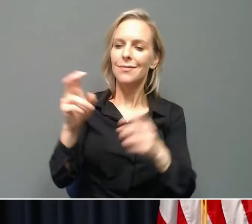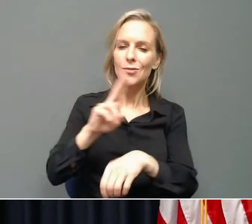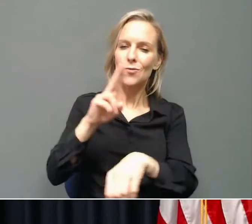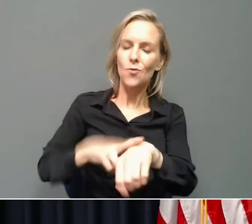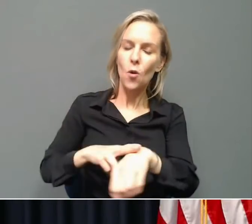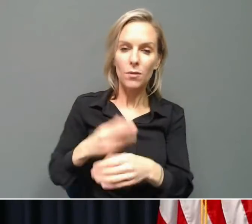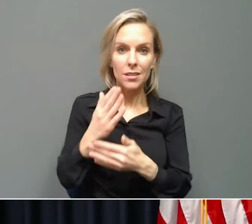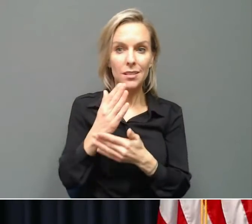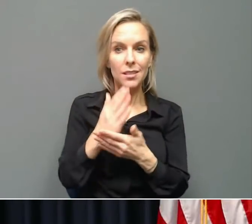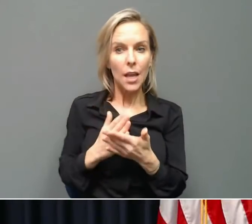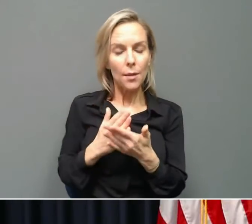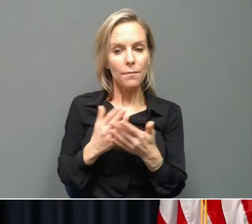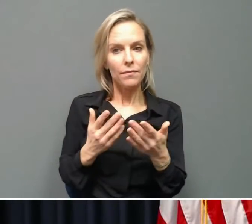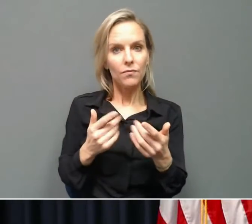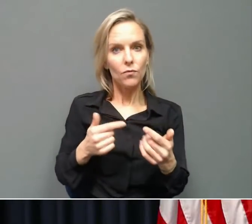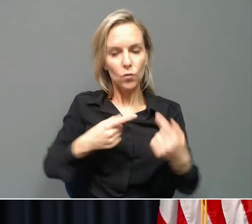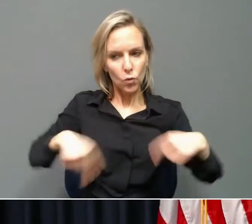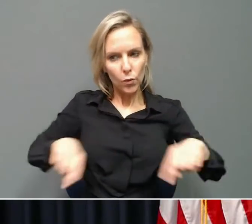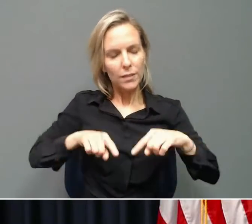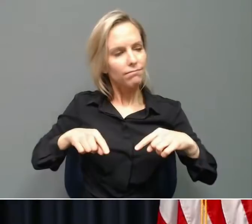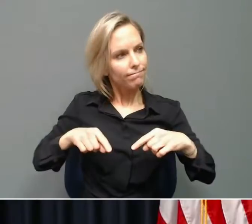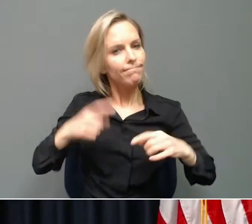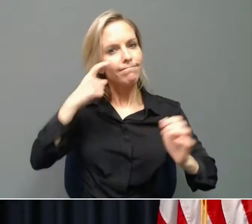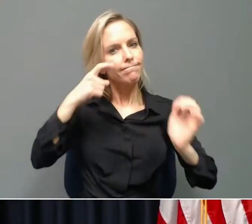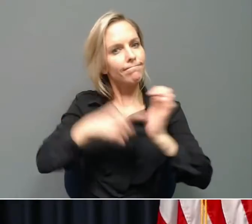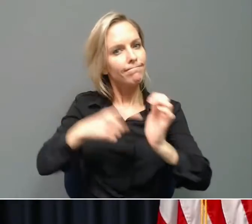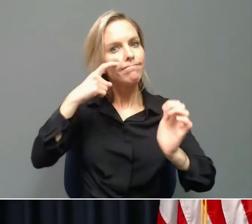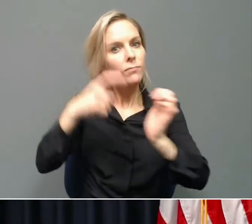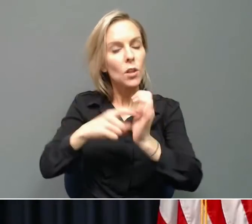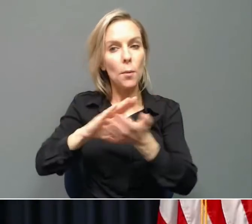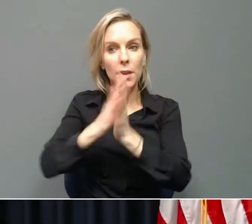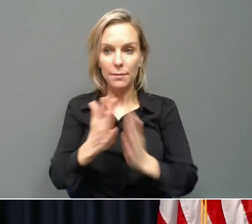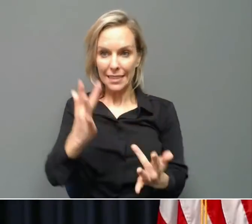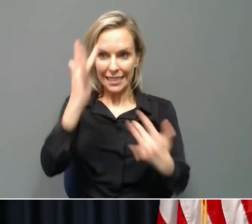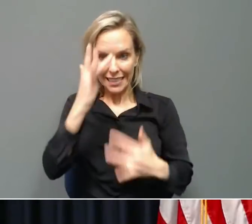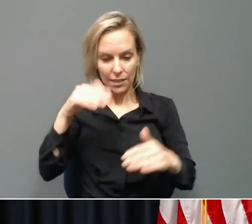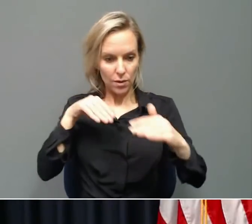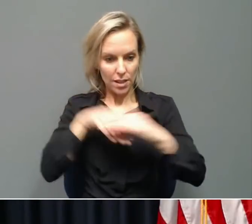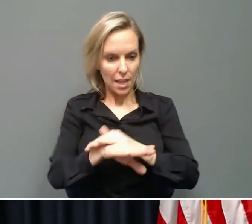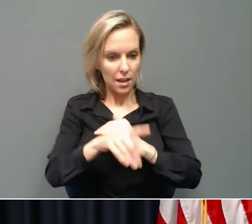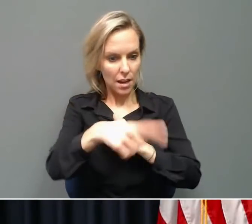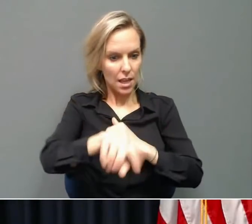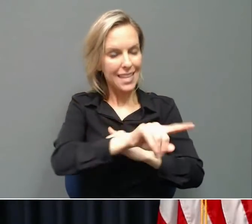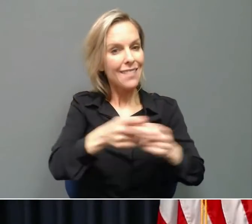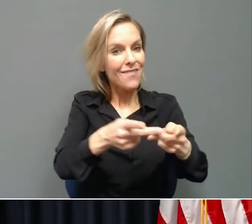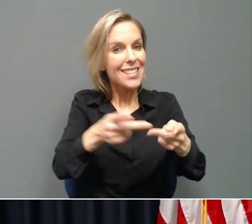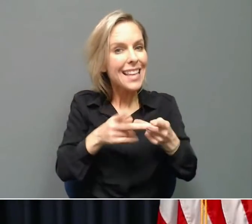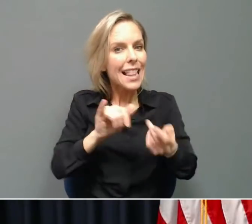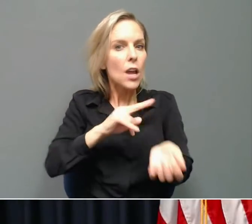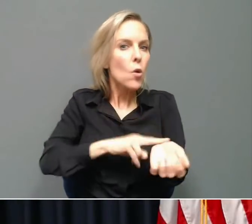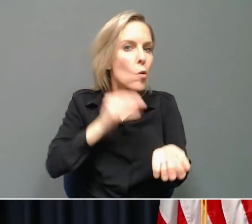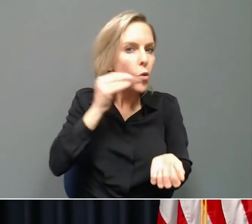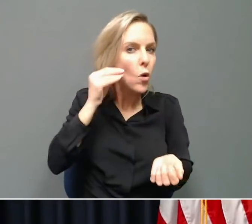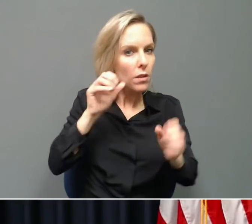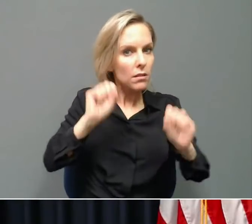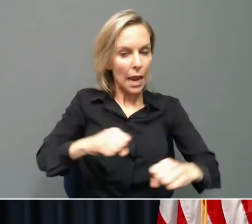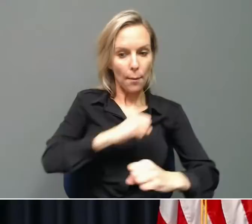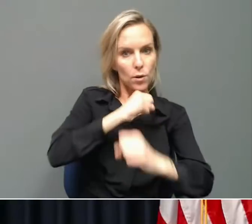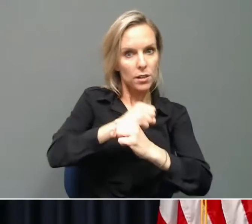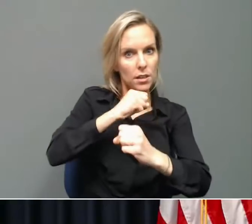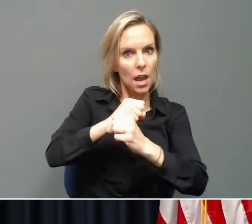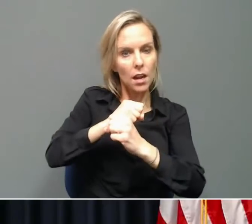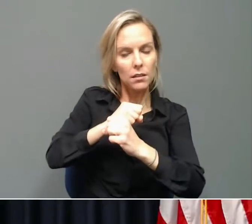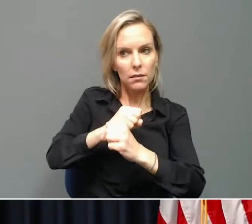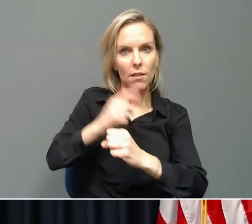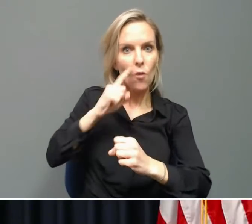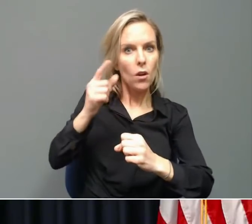at least we could identify people who are visually sick coming into these facilities that could help protect them moving into the future. And